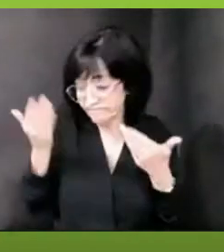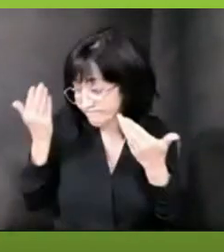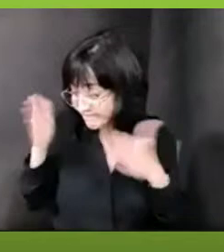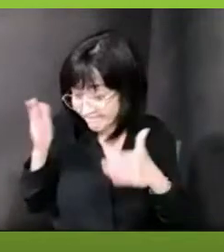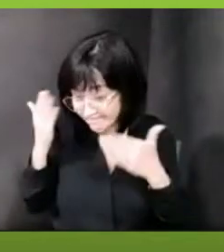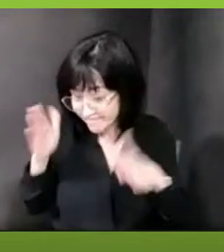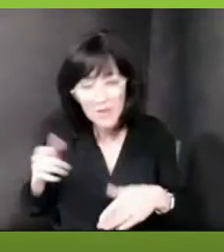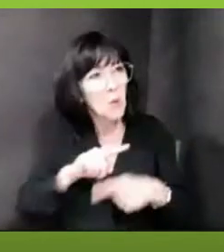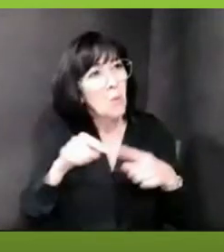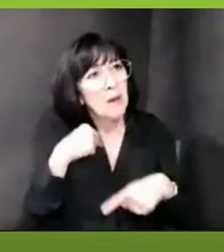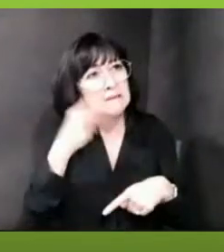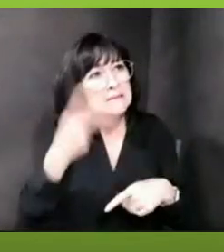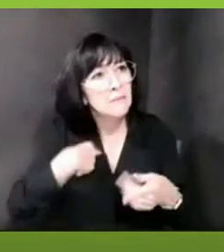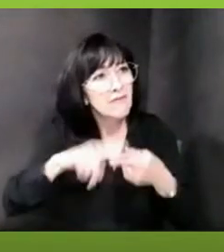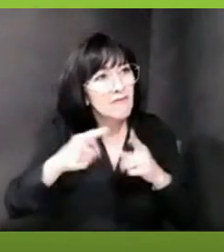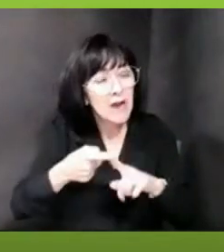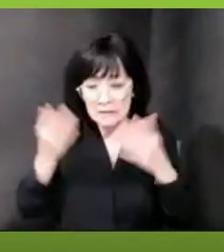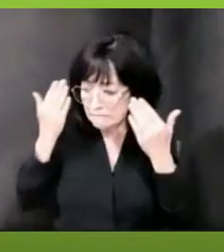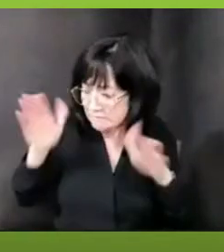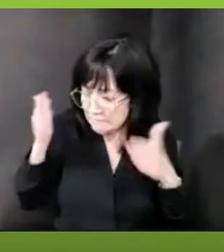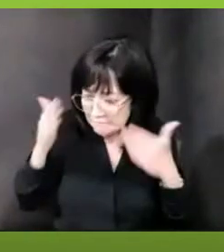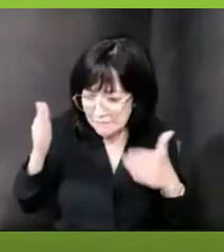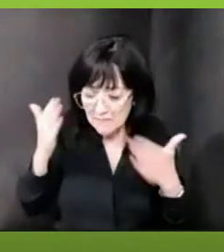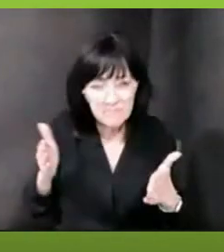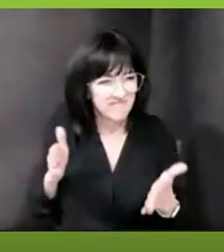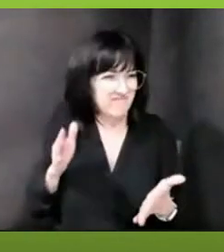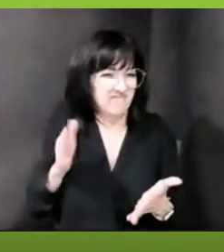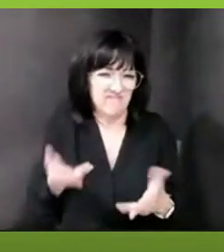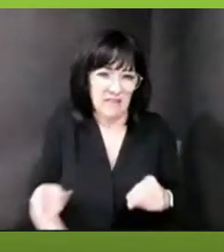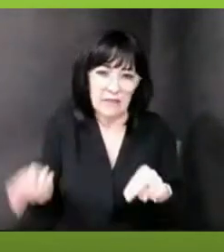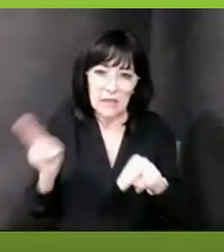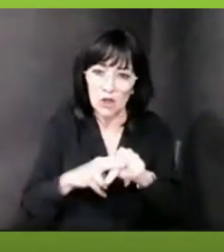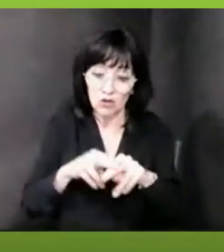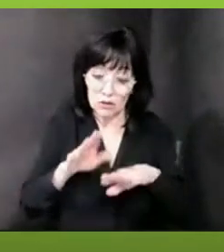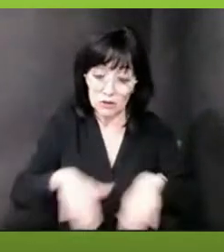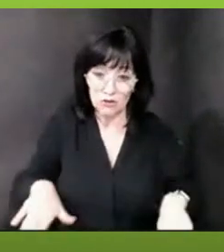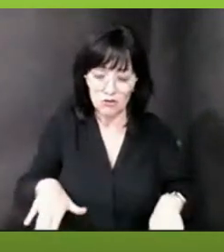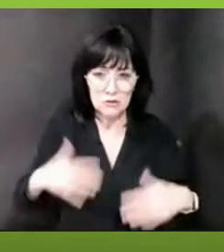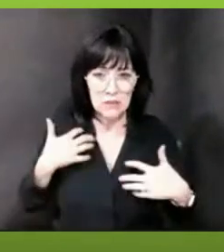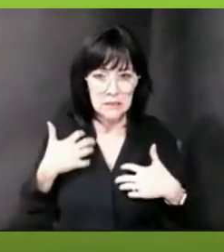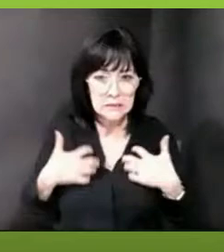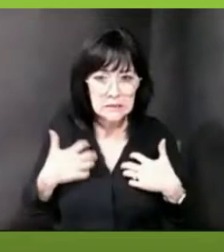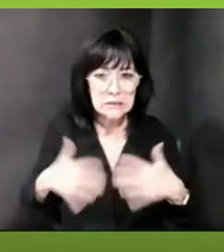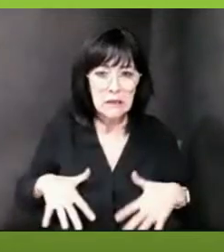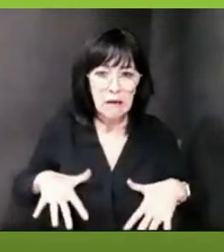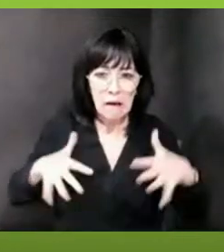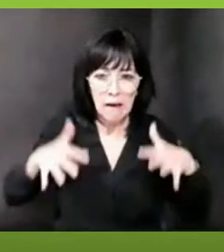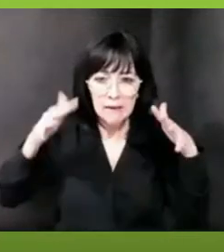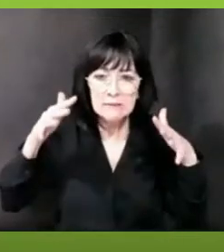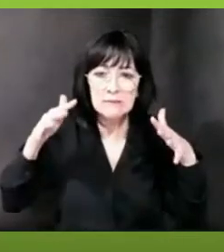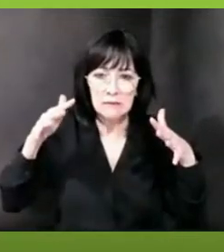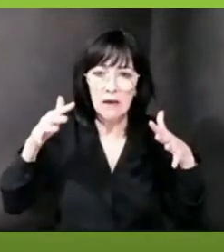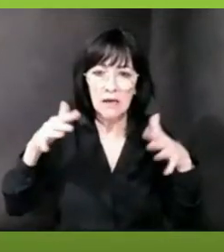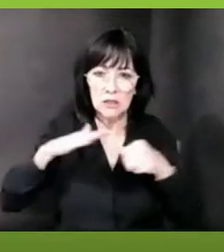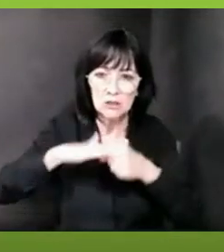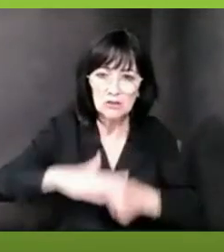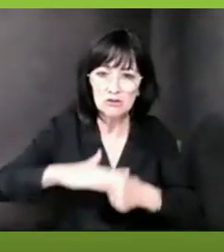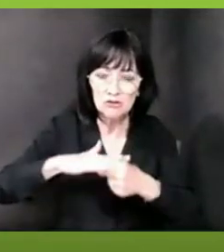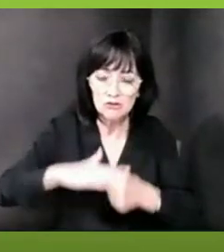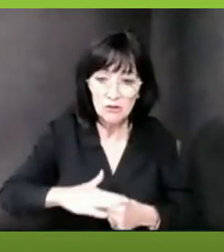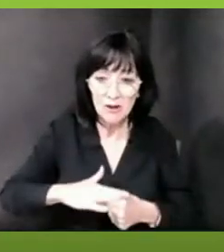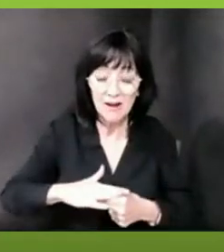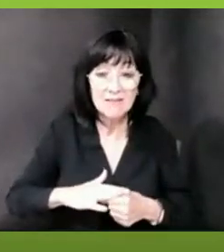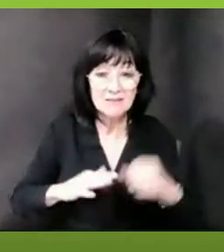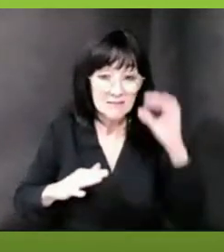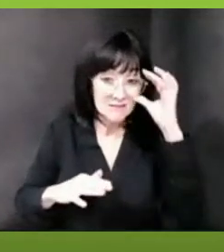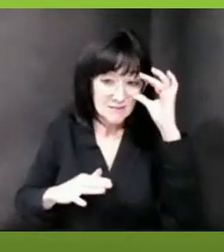that uncertainty leads to increased anxiety, increased stress, and layer on top of that we've now taken away some